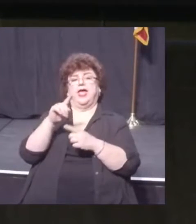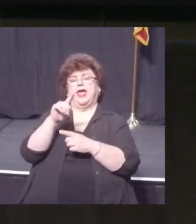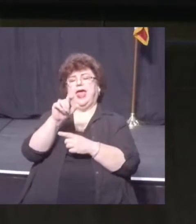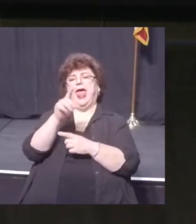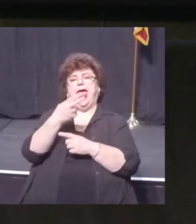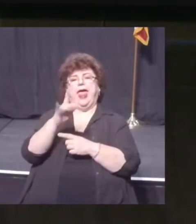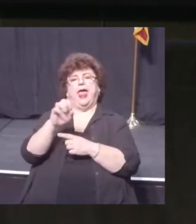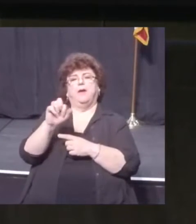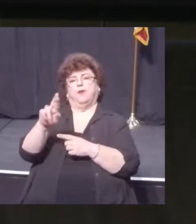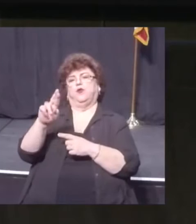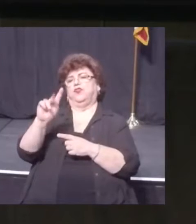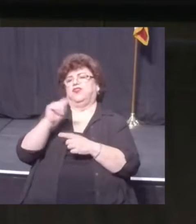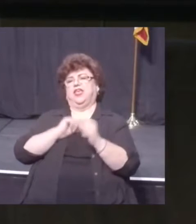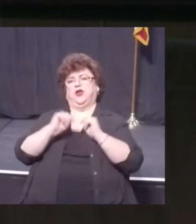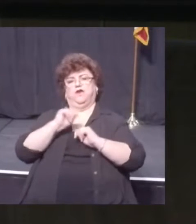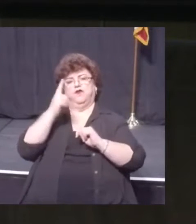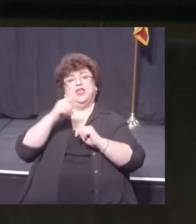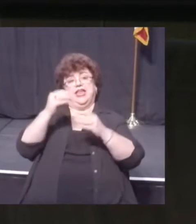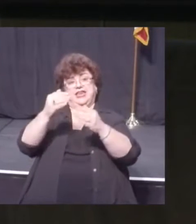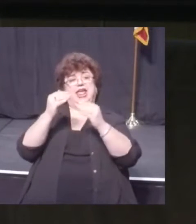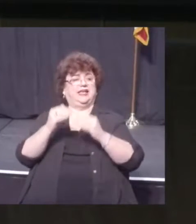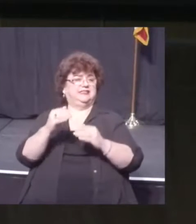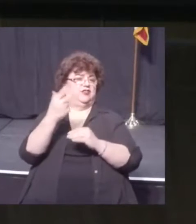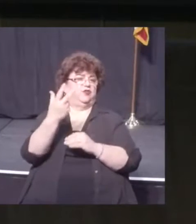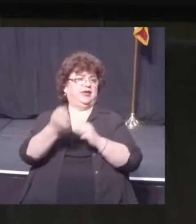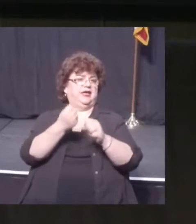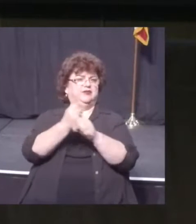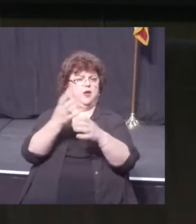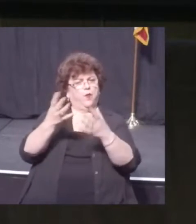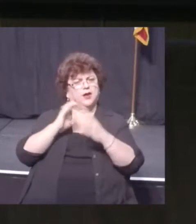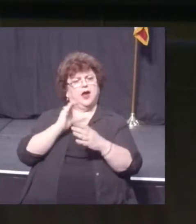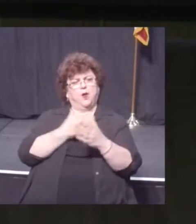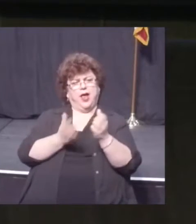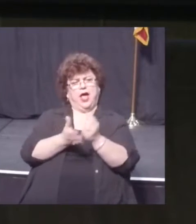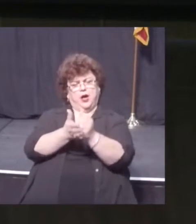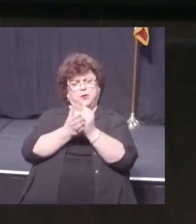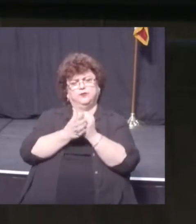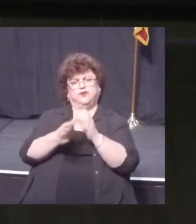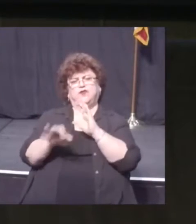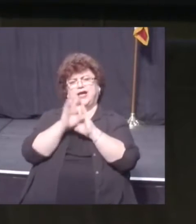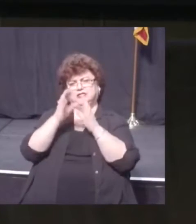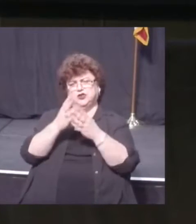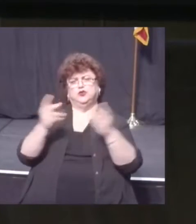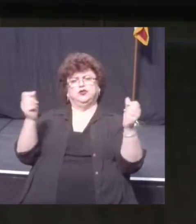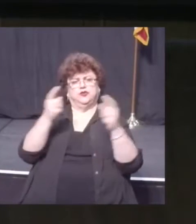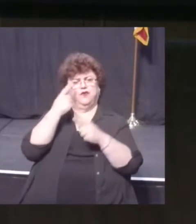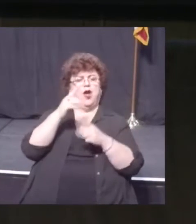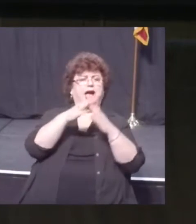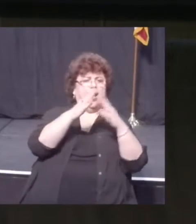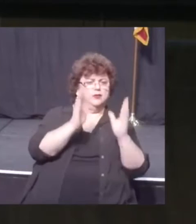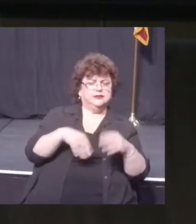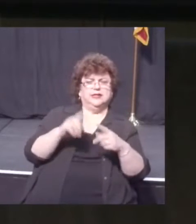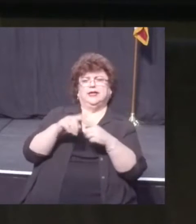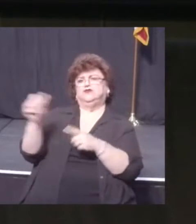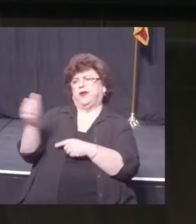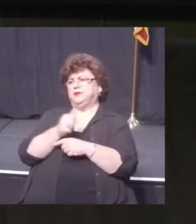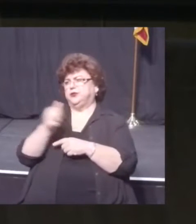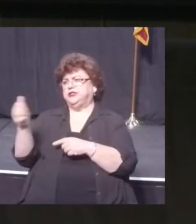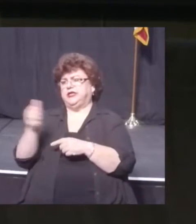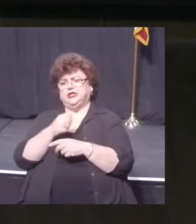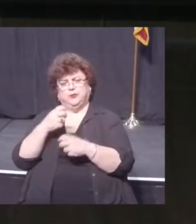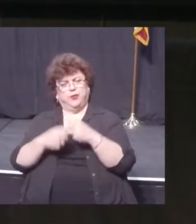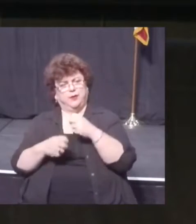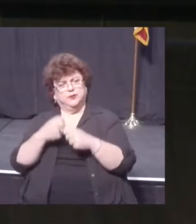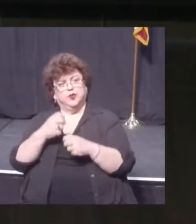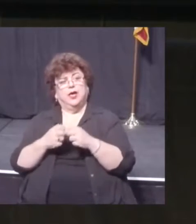years. They want our help seeking solutions to regional housing and transportation woes,